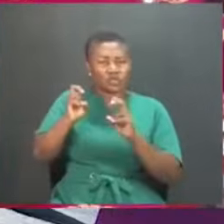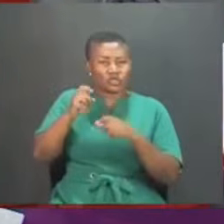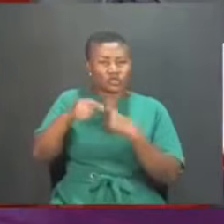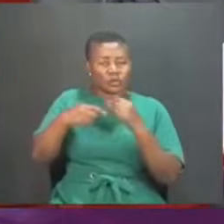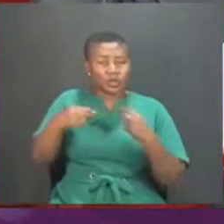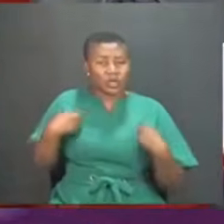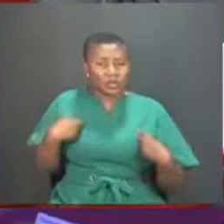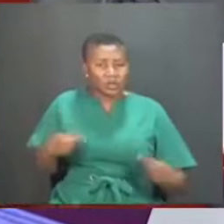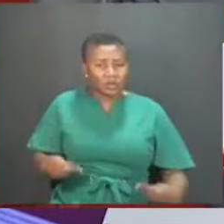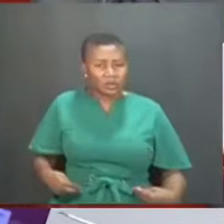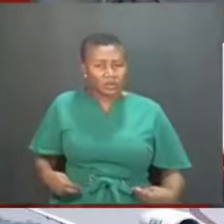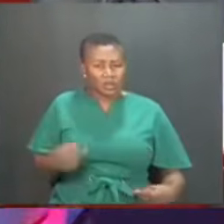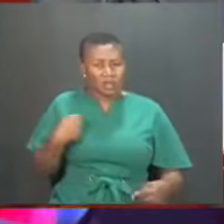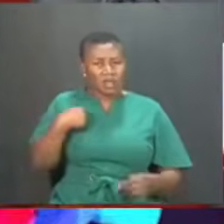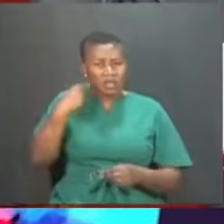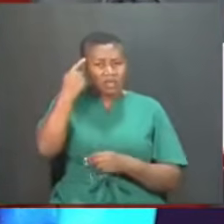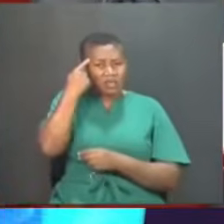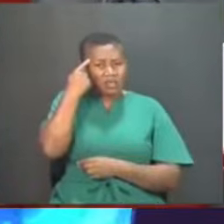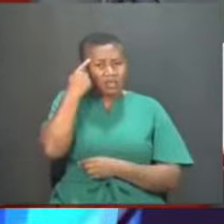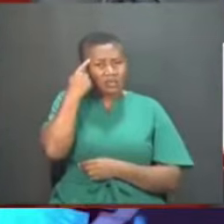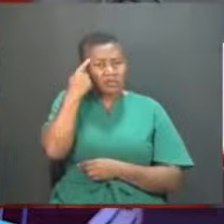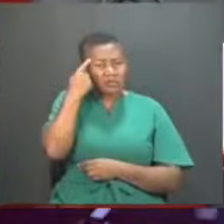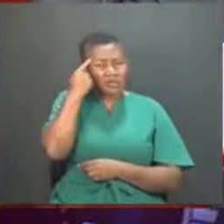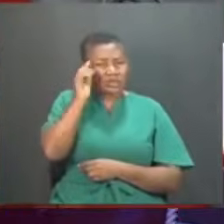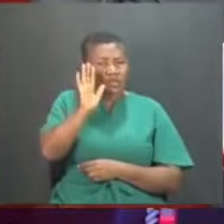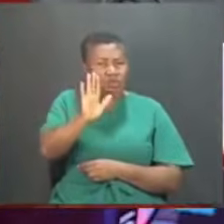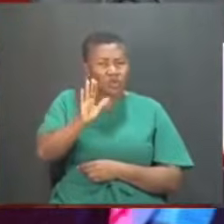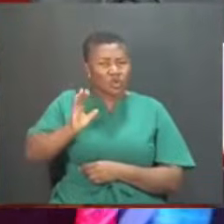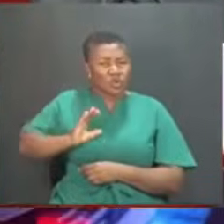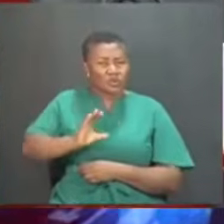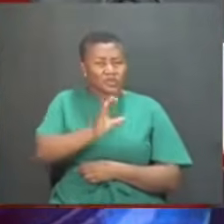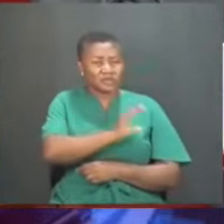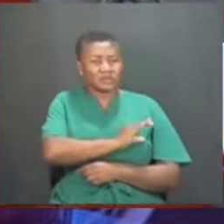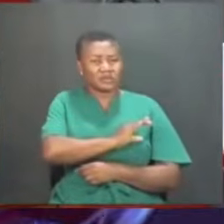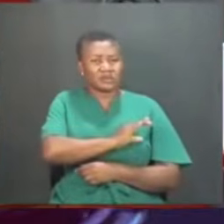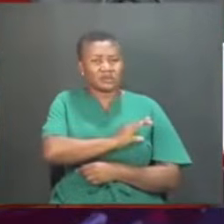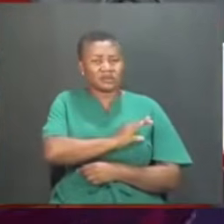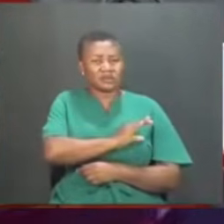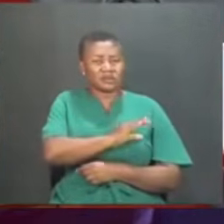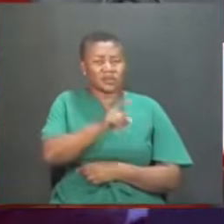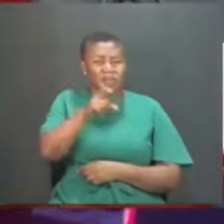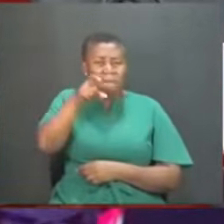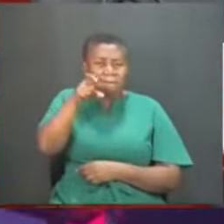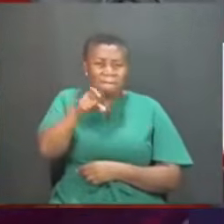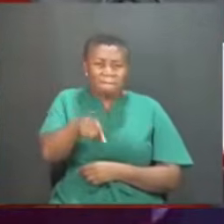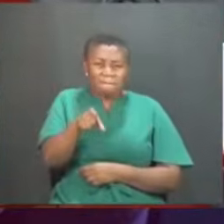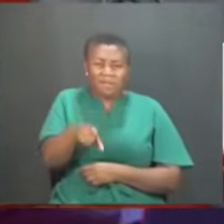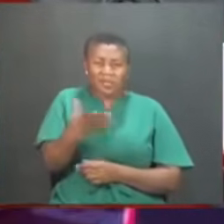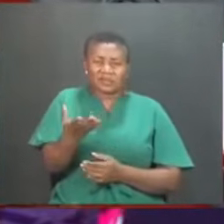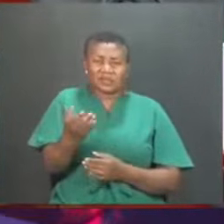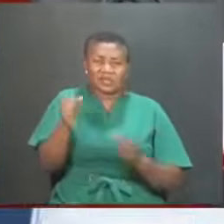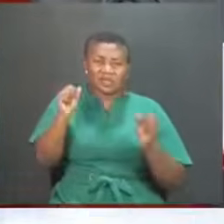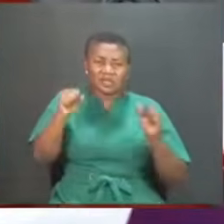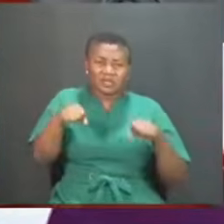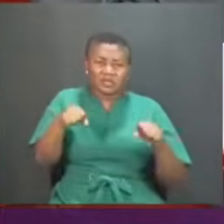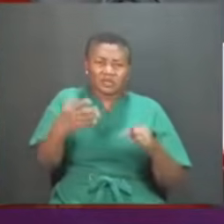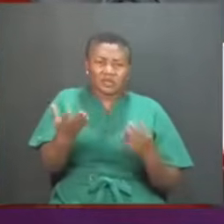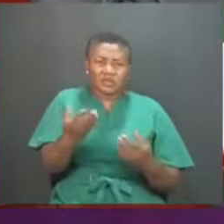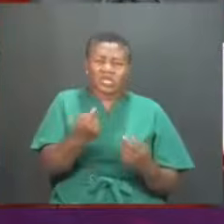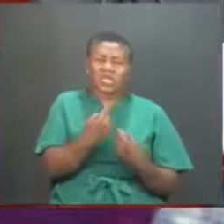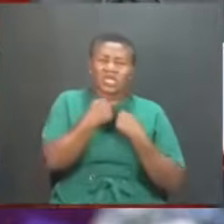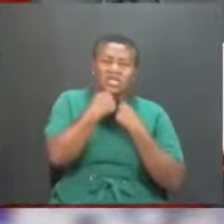Speaker, I think your committee must be able to update